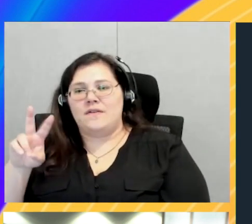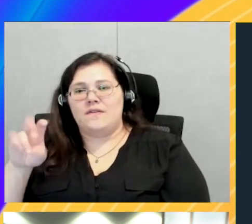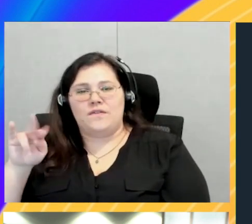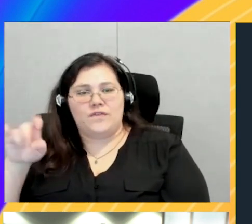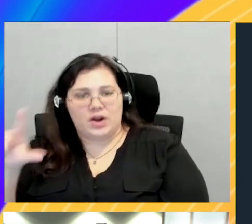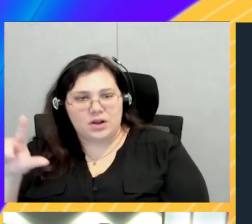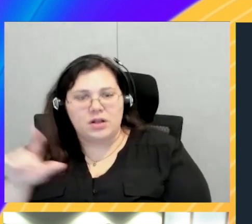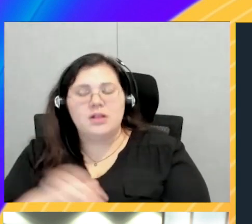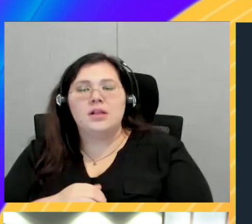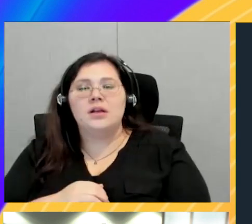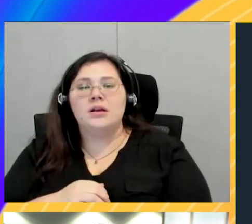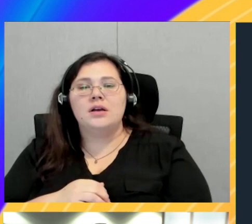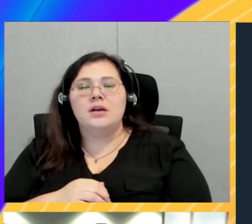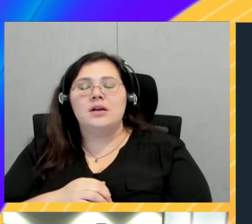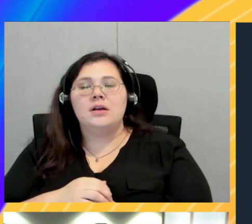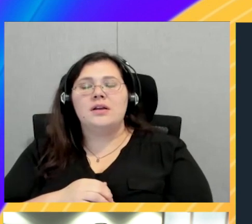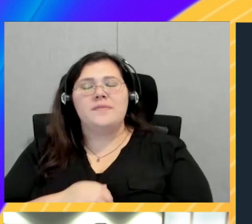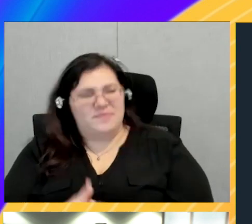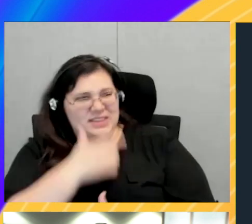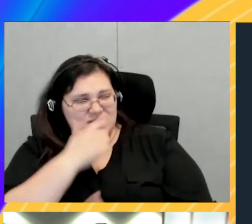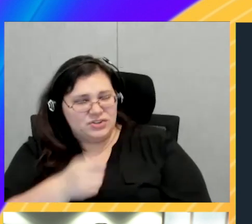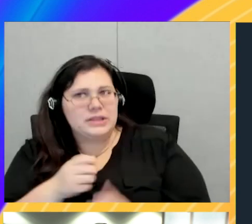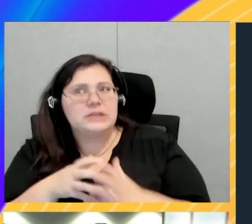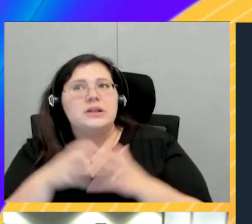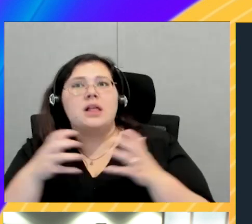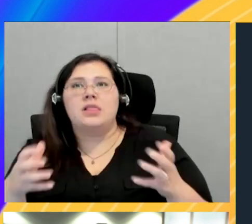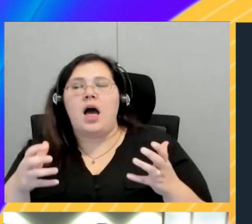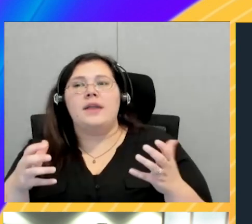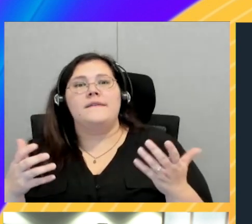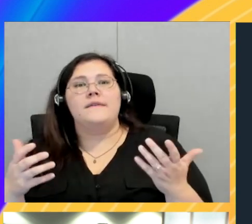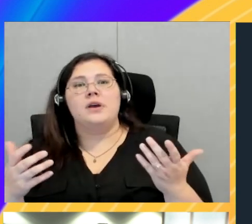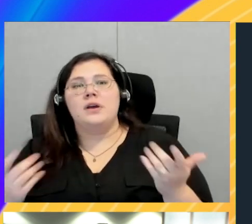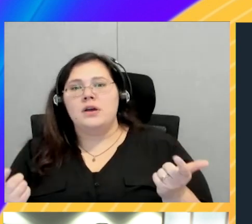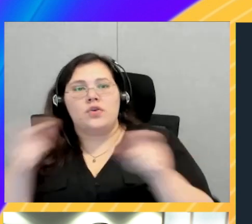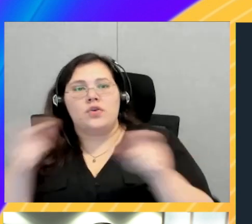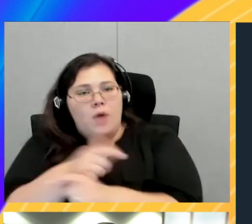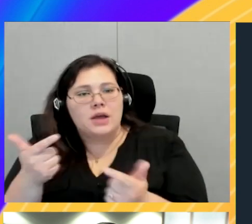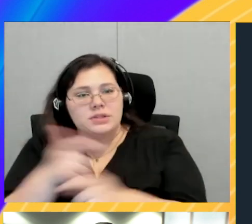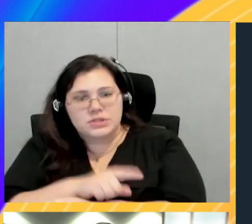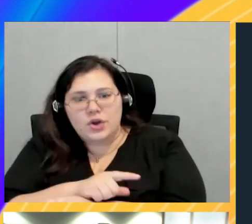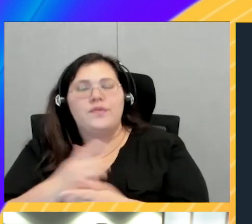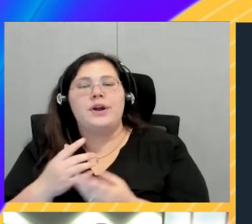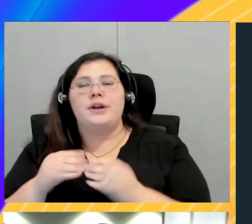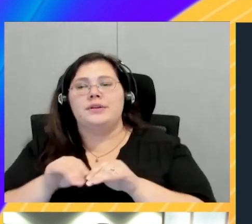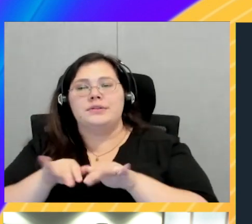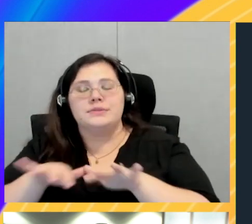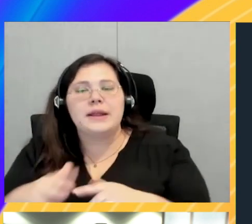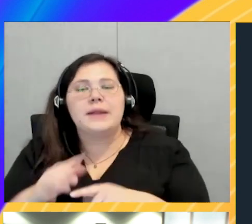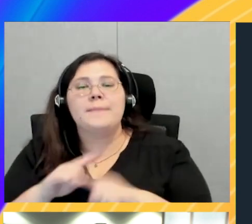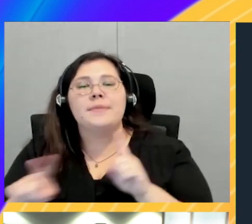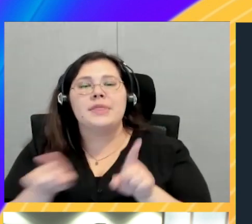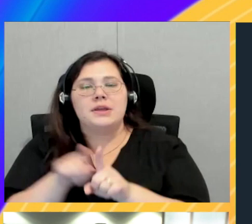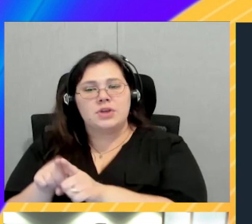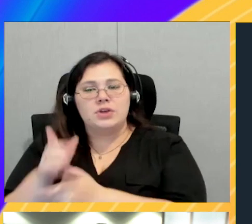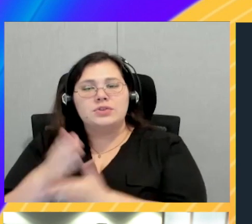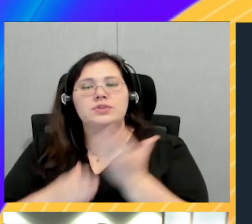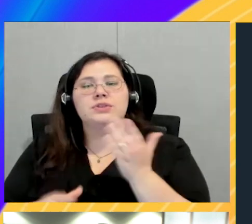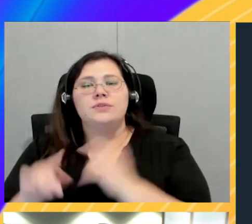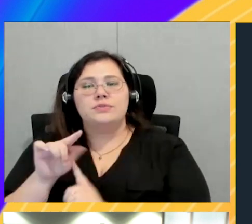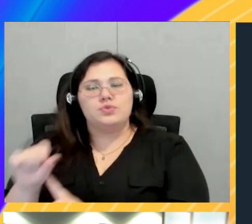of cross-pollination that occurs, but there's also some strict rules that govern some of that communication. And so we're